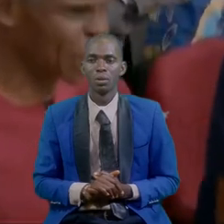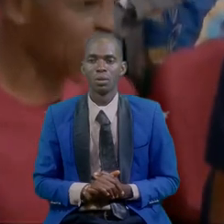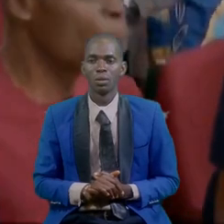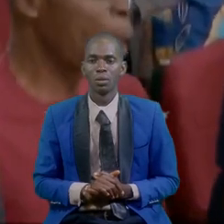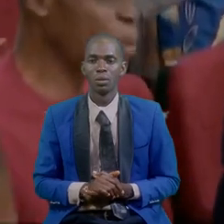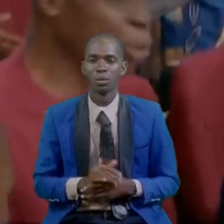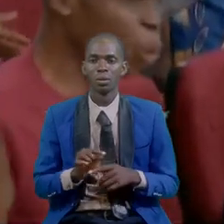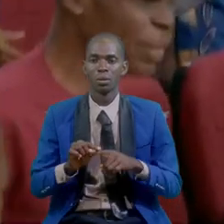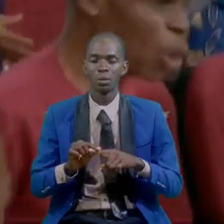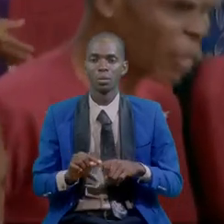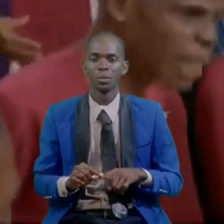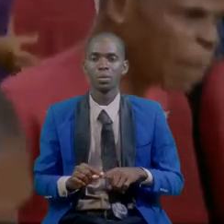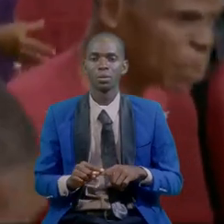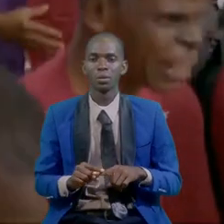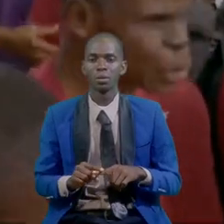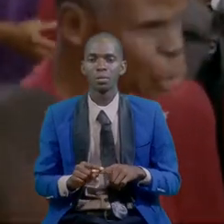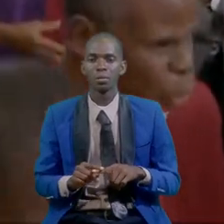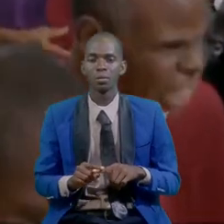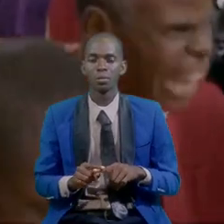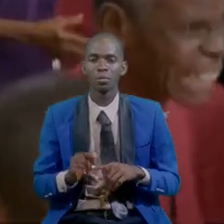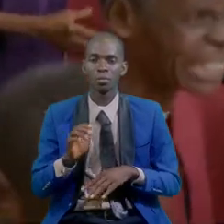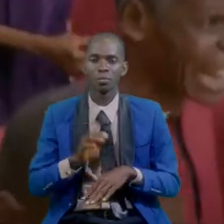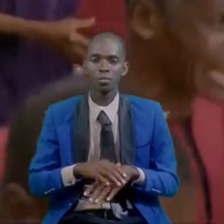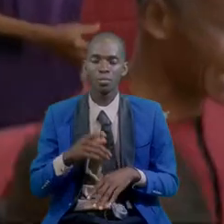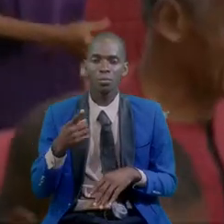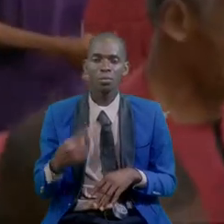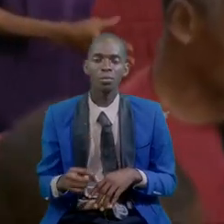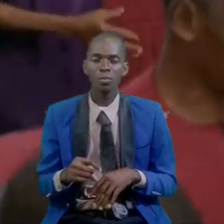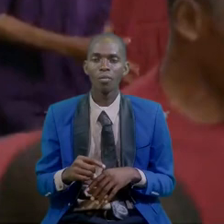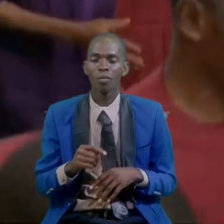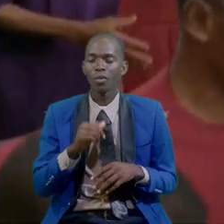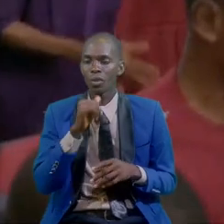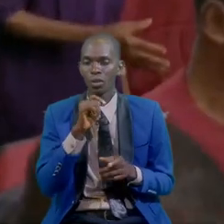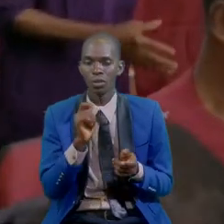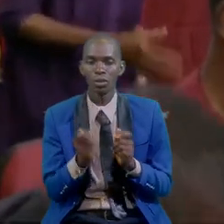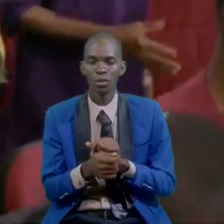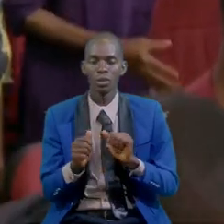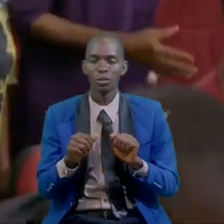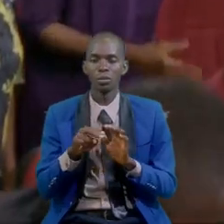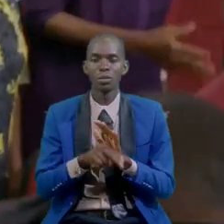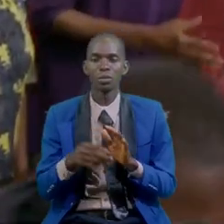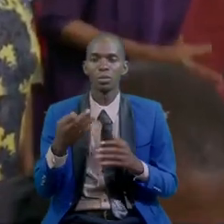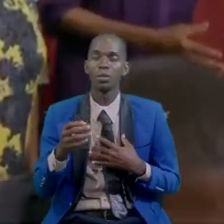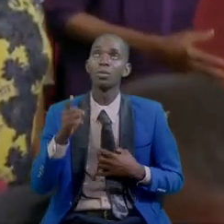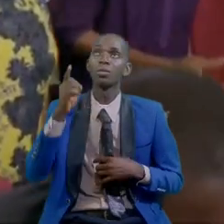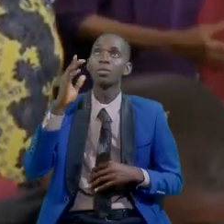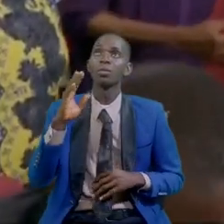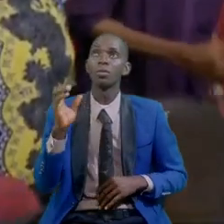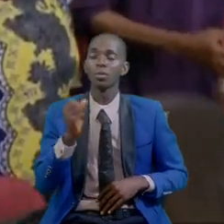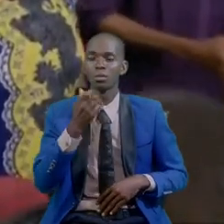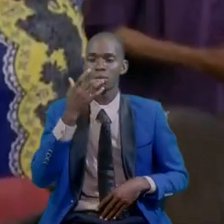Depend on the immutability of God's promise.